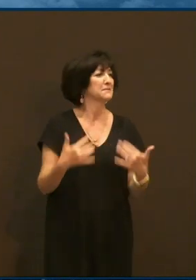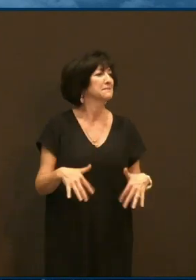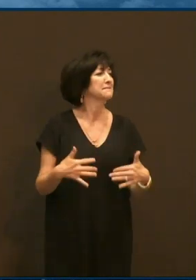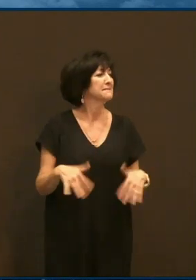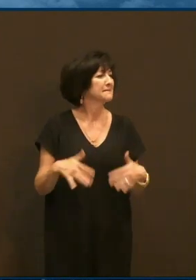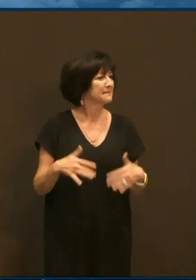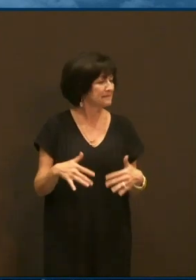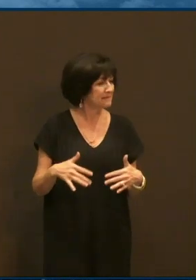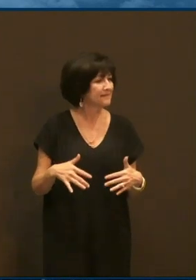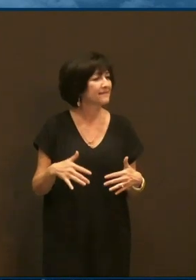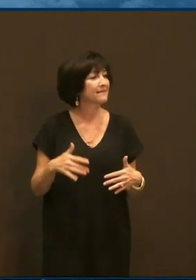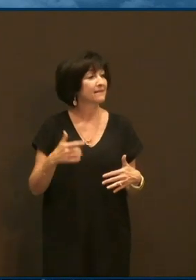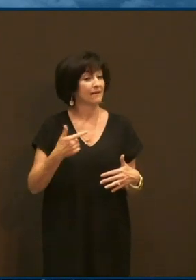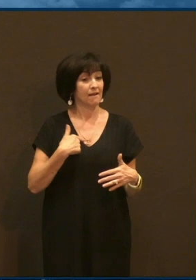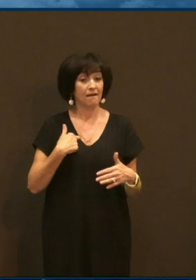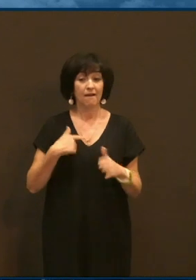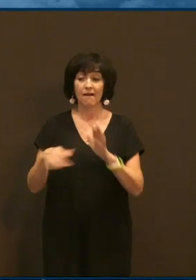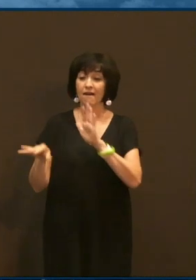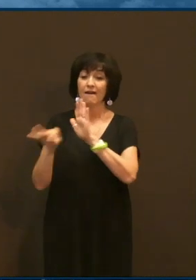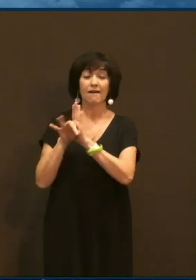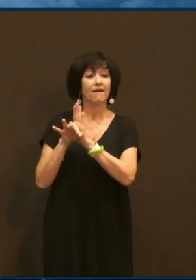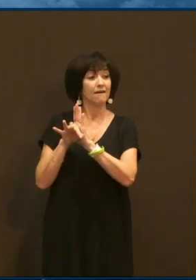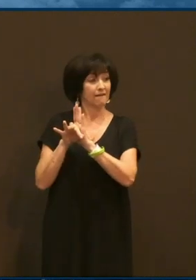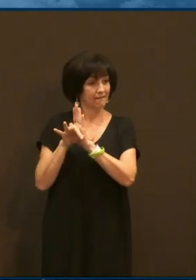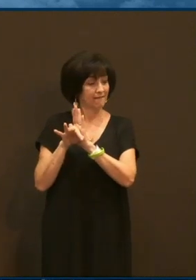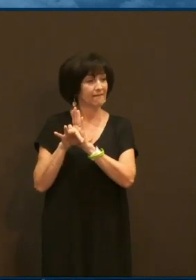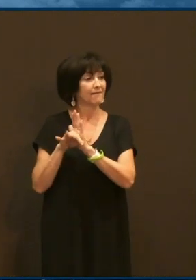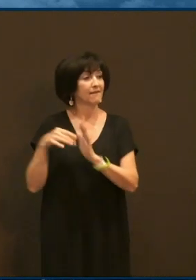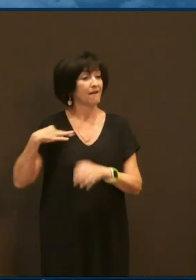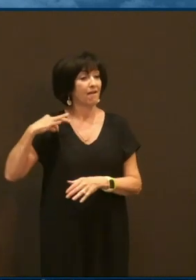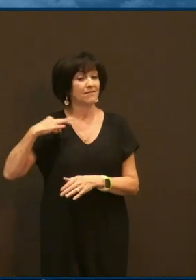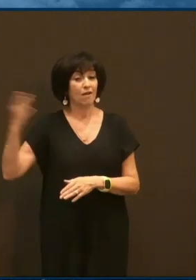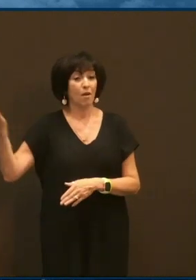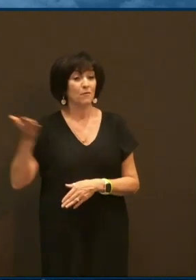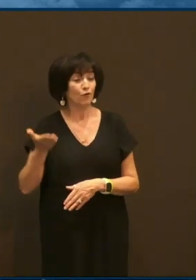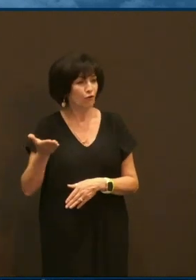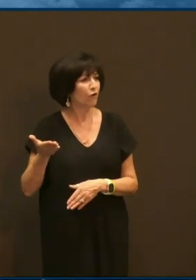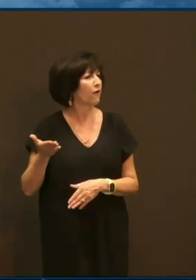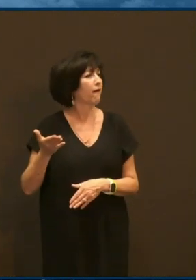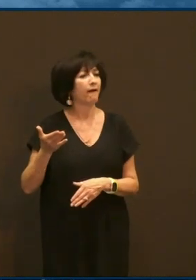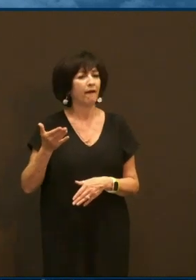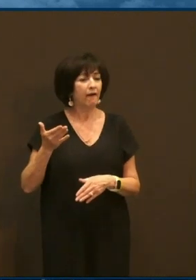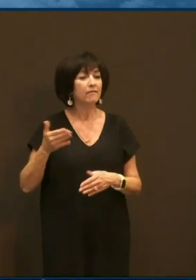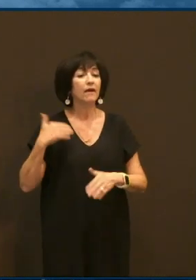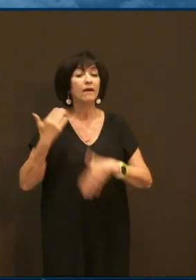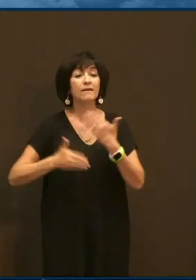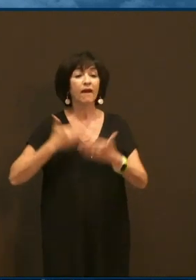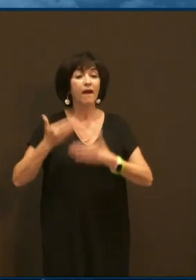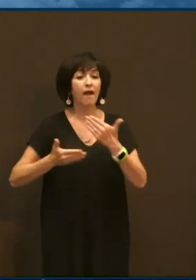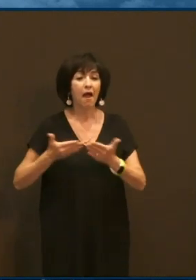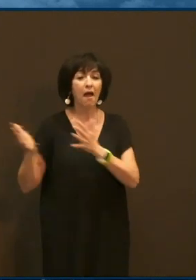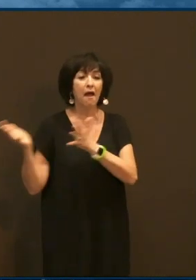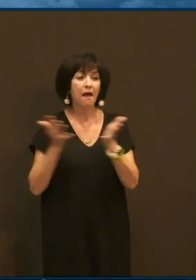when we appointed her, when I nominated her to the position. I didn't find out till sometime after that,